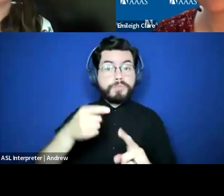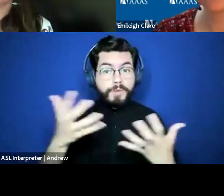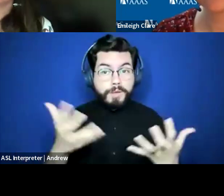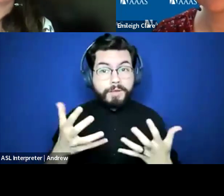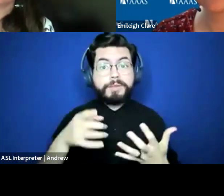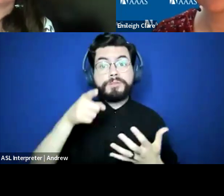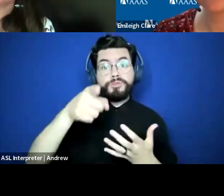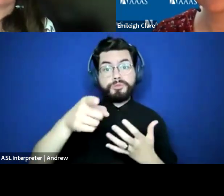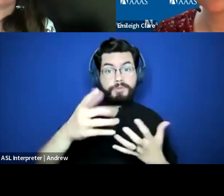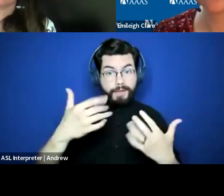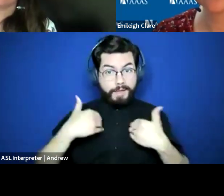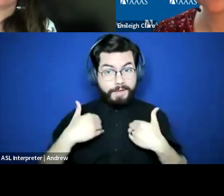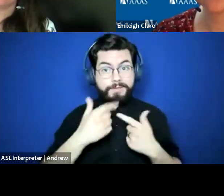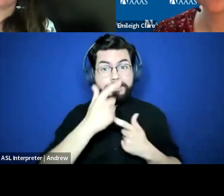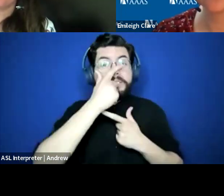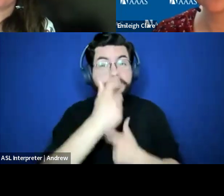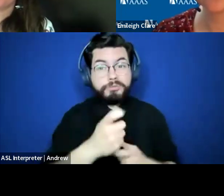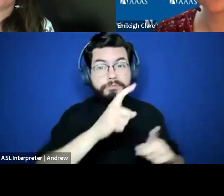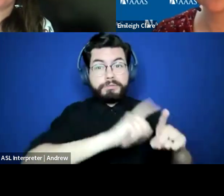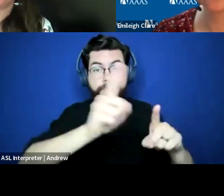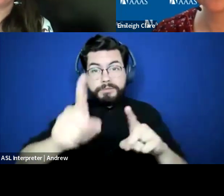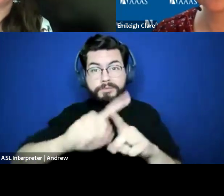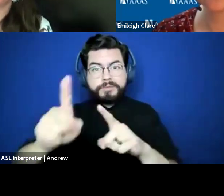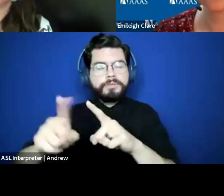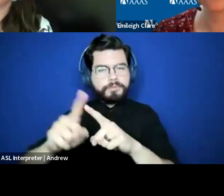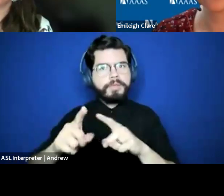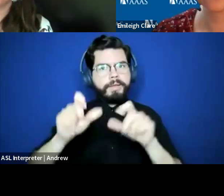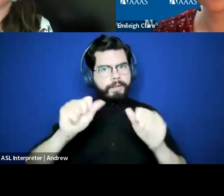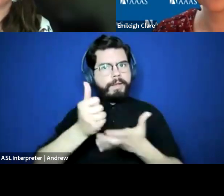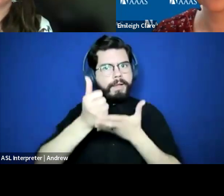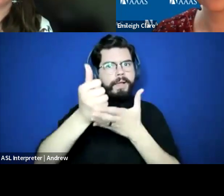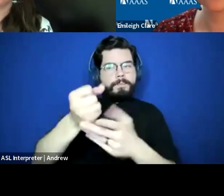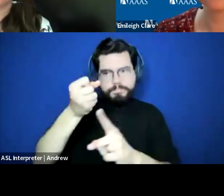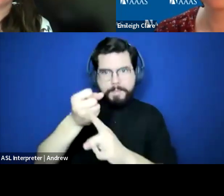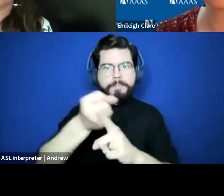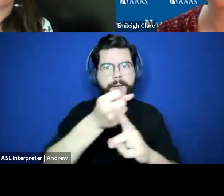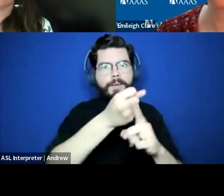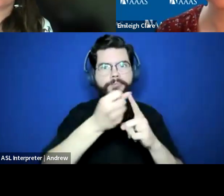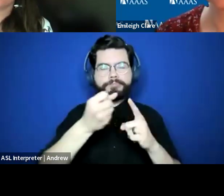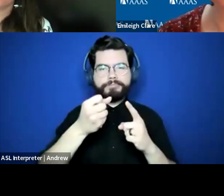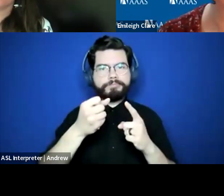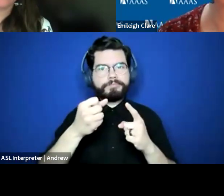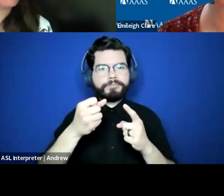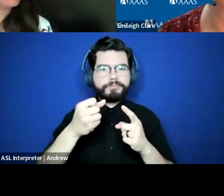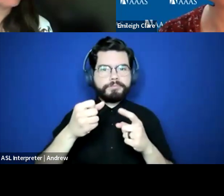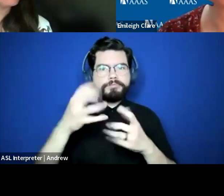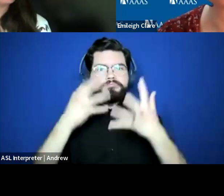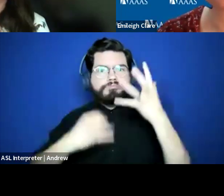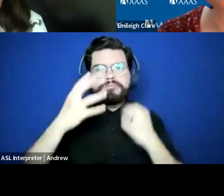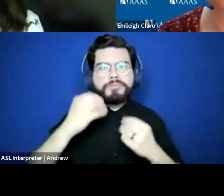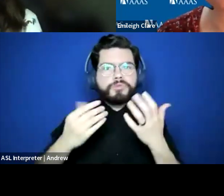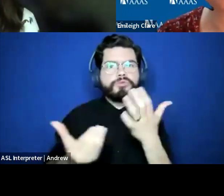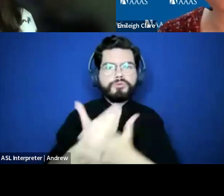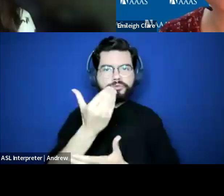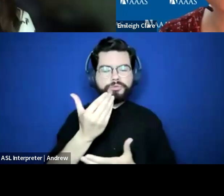organization like it was for me, although I'm very happy that it was. But those things evolve and you grow. And I think being able to